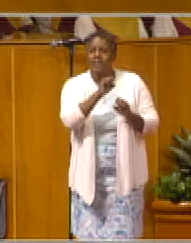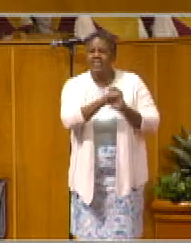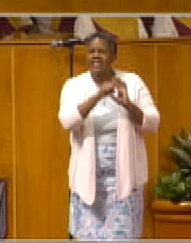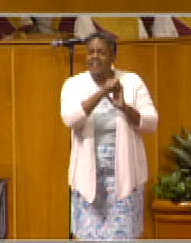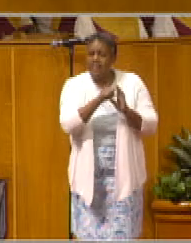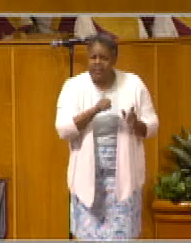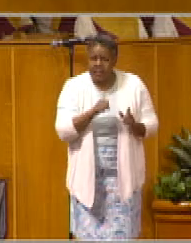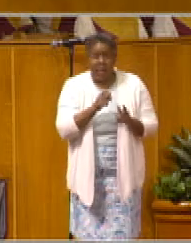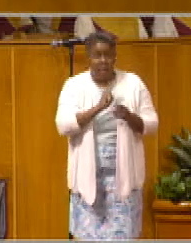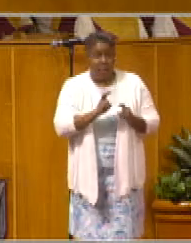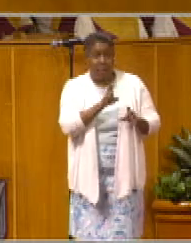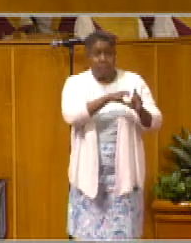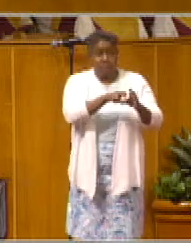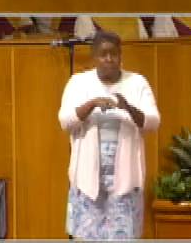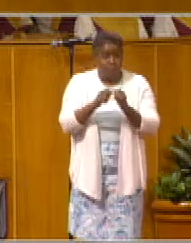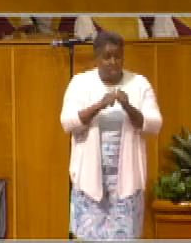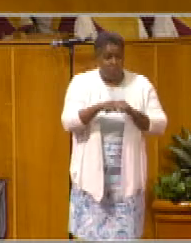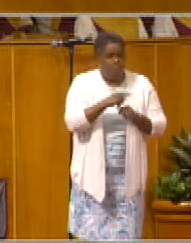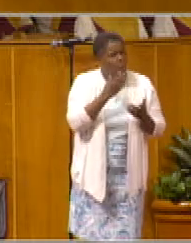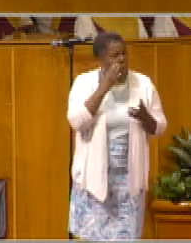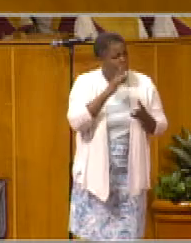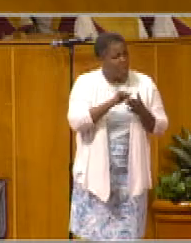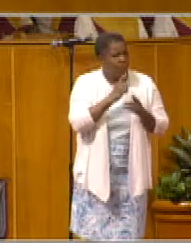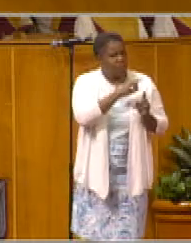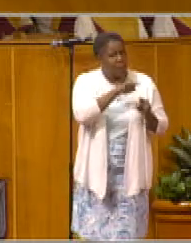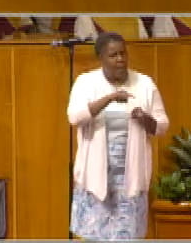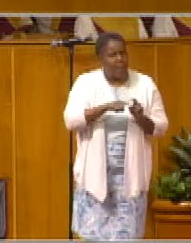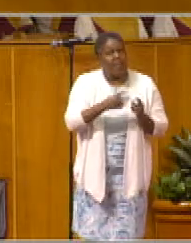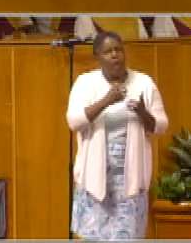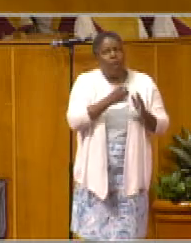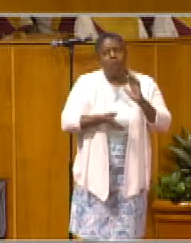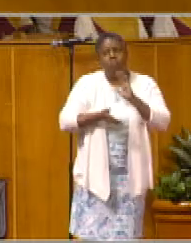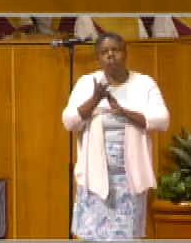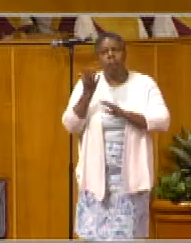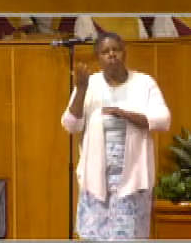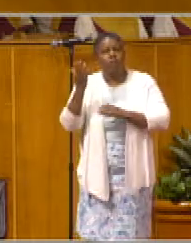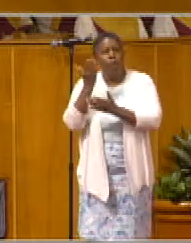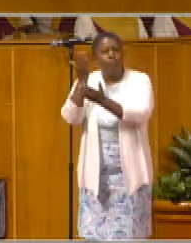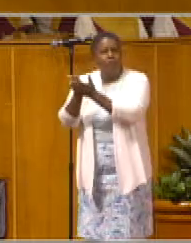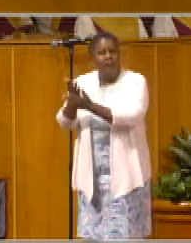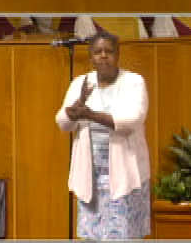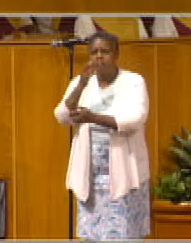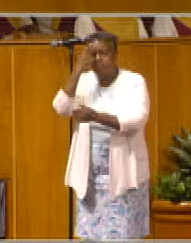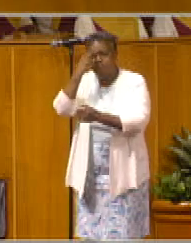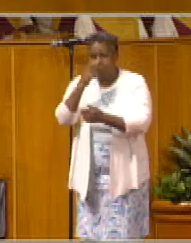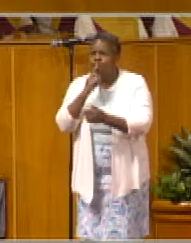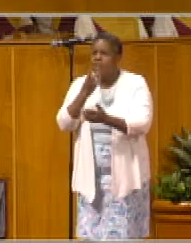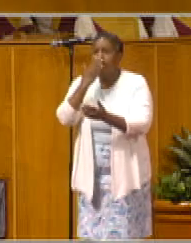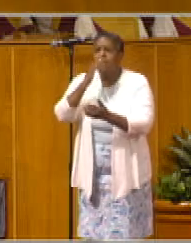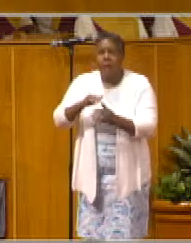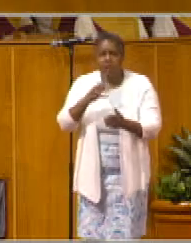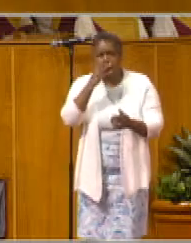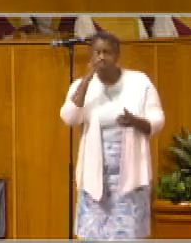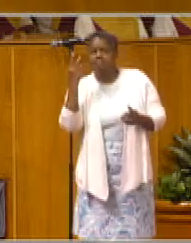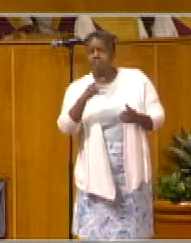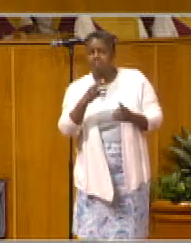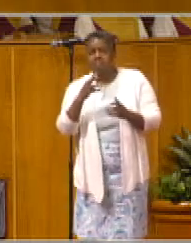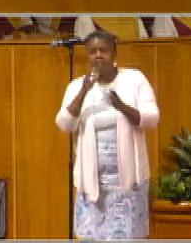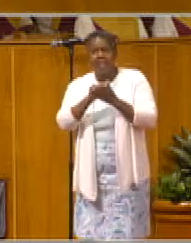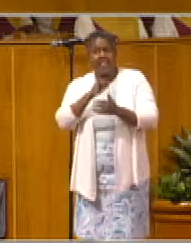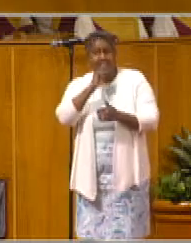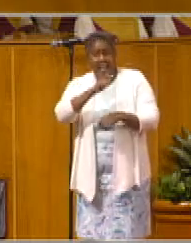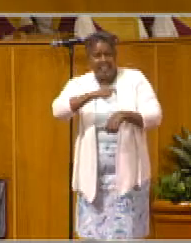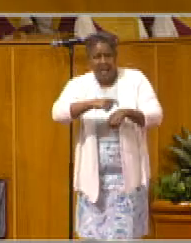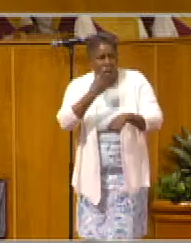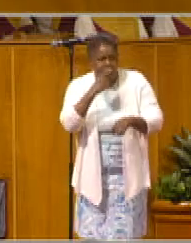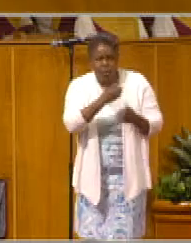those on board the boat knew winter was coming, but they wanted to get to Rome so badly that they ignored the signs that it was not